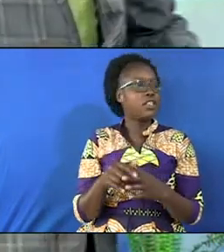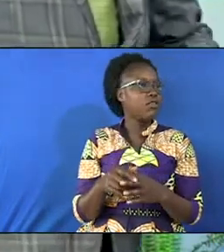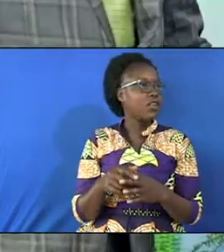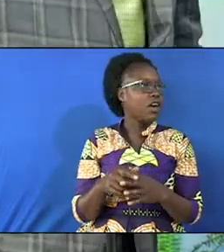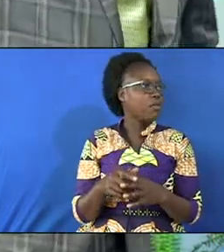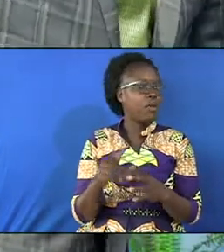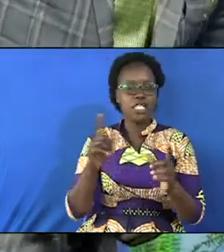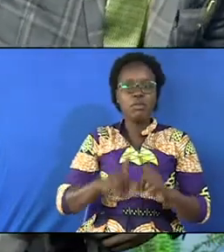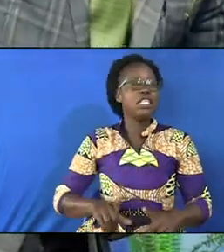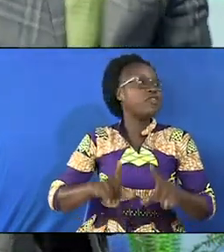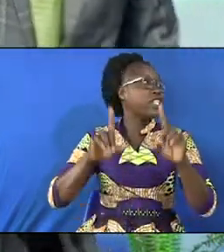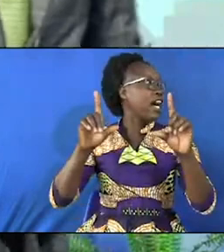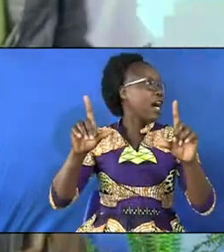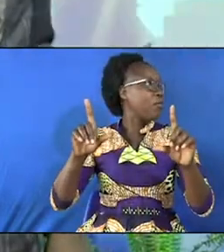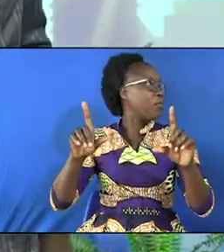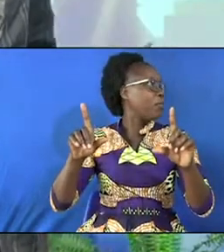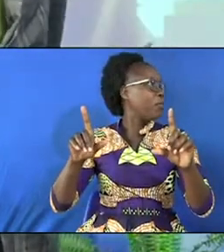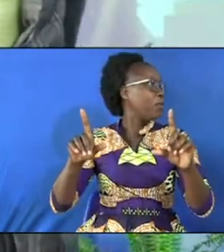I